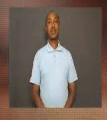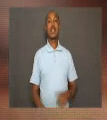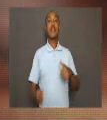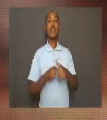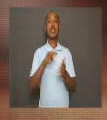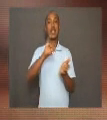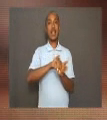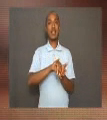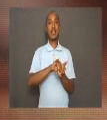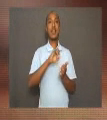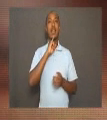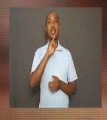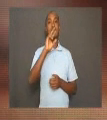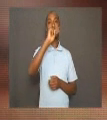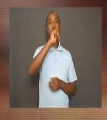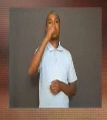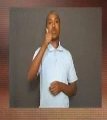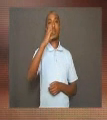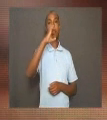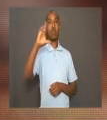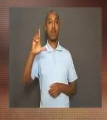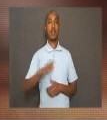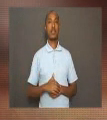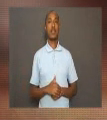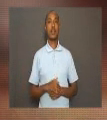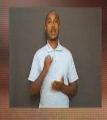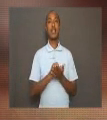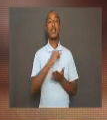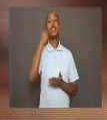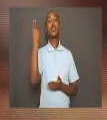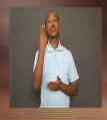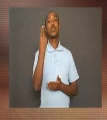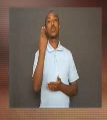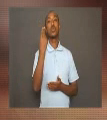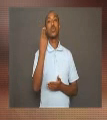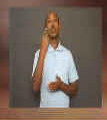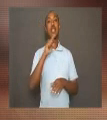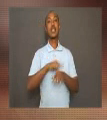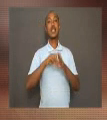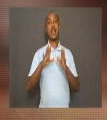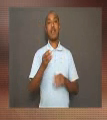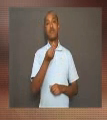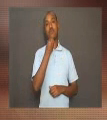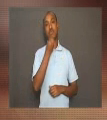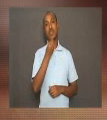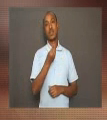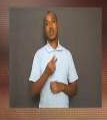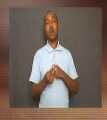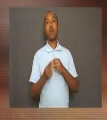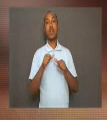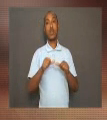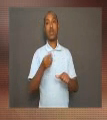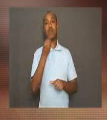first salt is sodium chloride. It is used to season food,